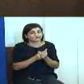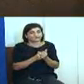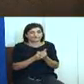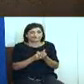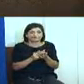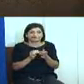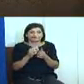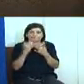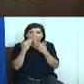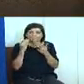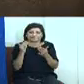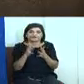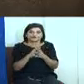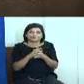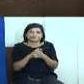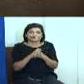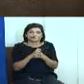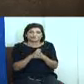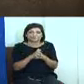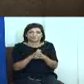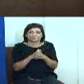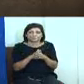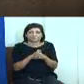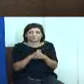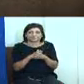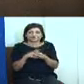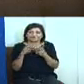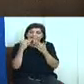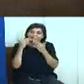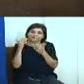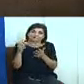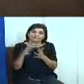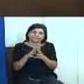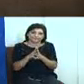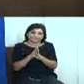Thank you. Thank you.